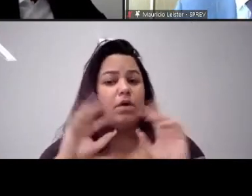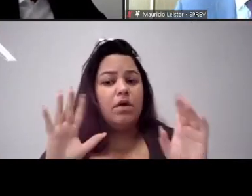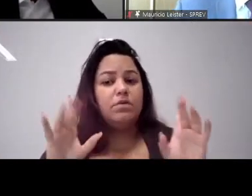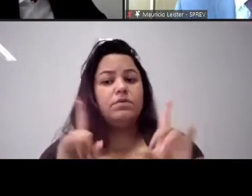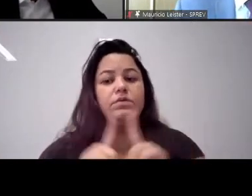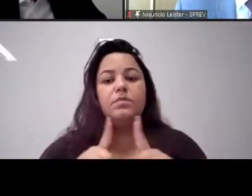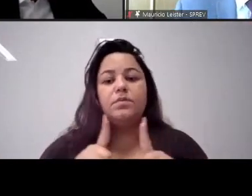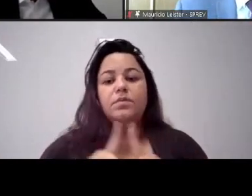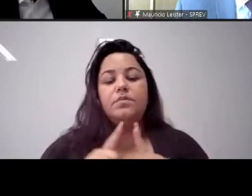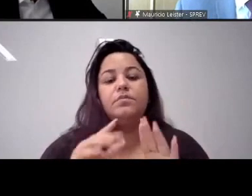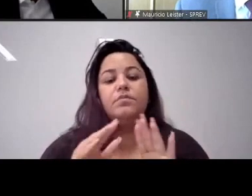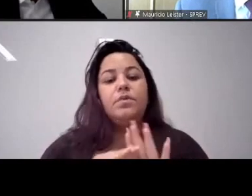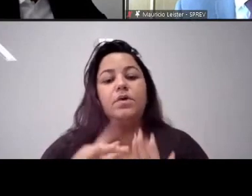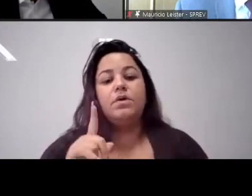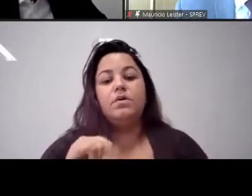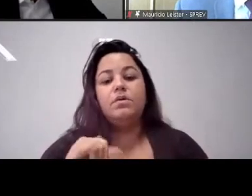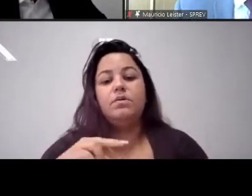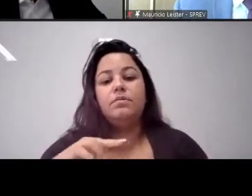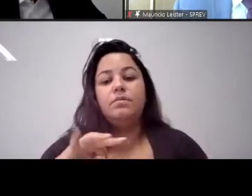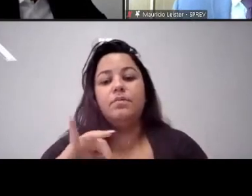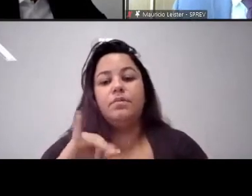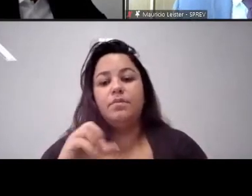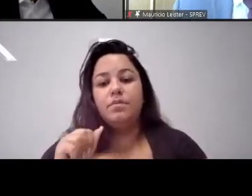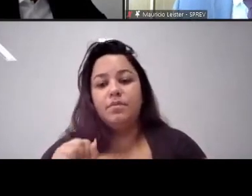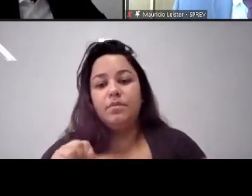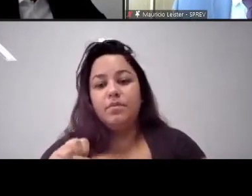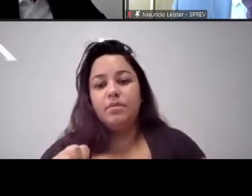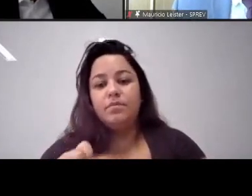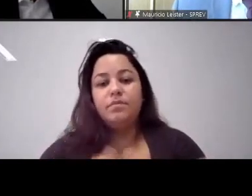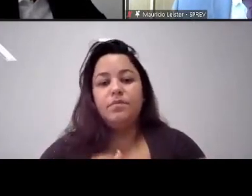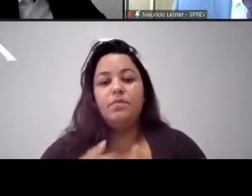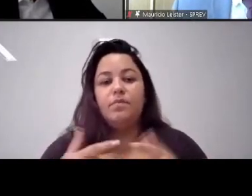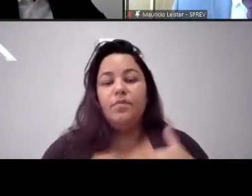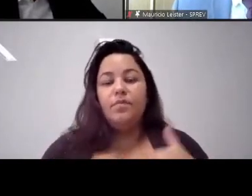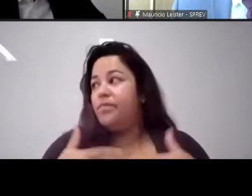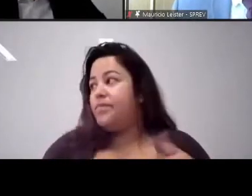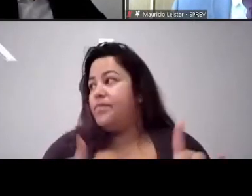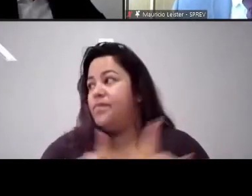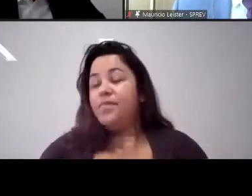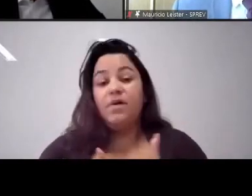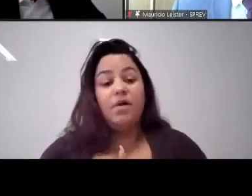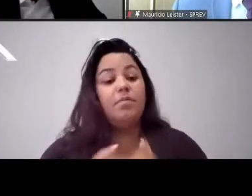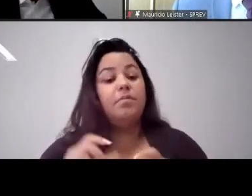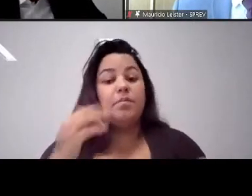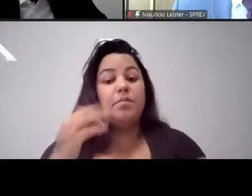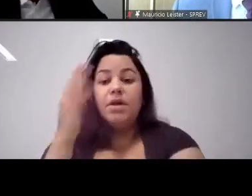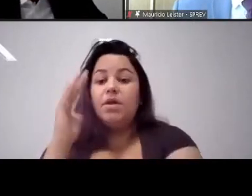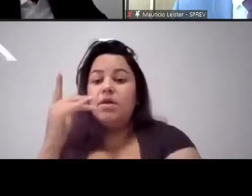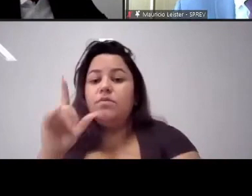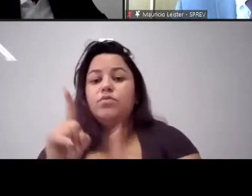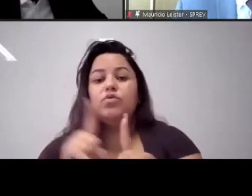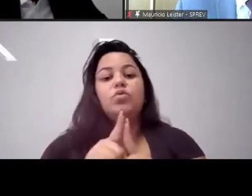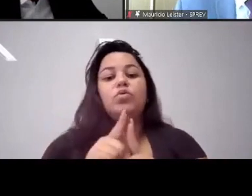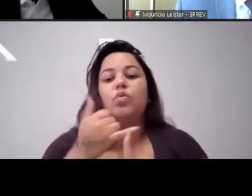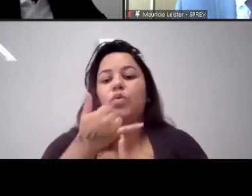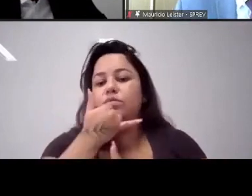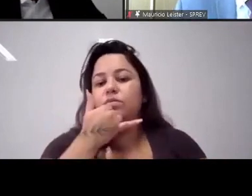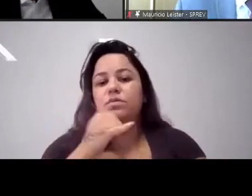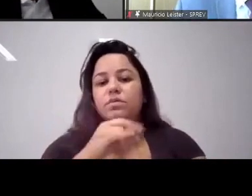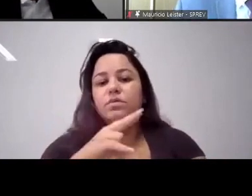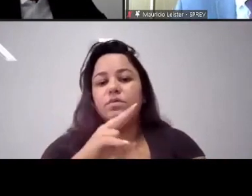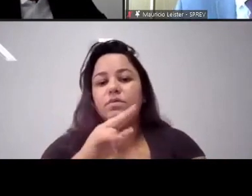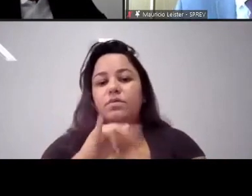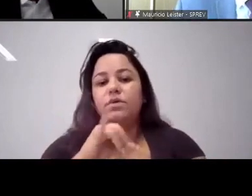About the this question, when it comes to climate change, we work in the